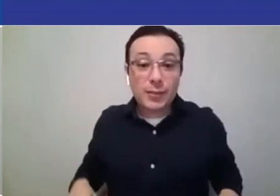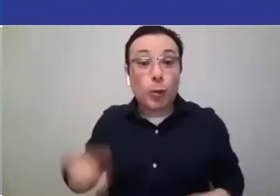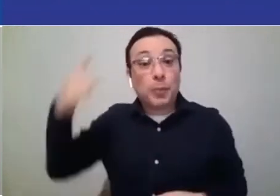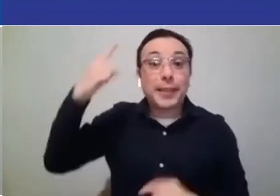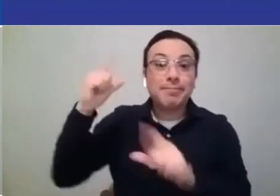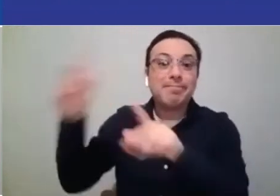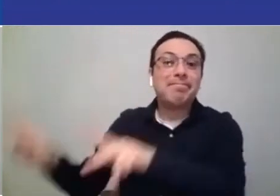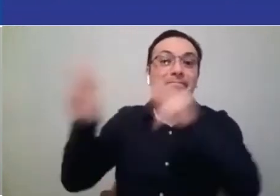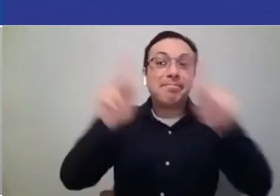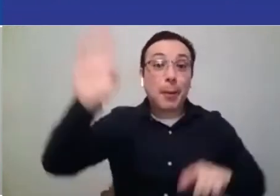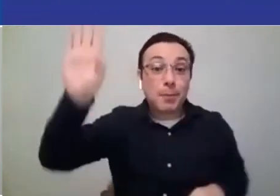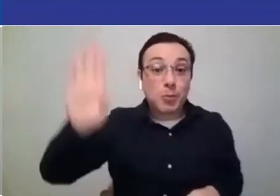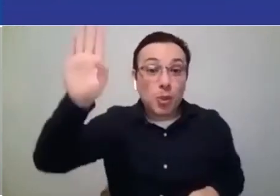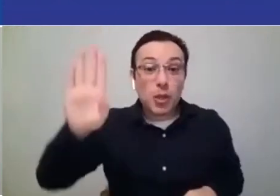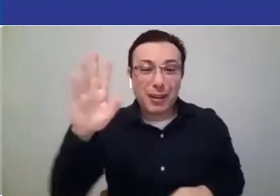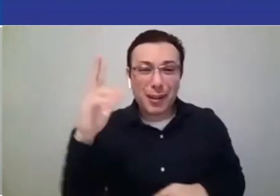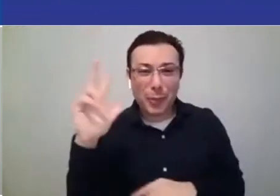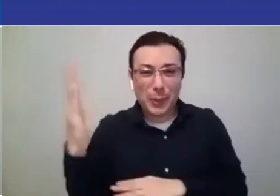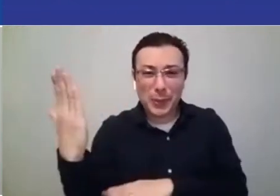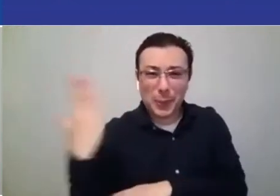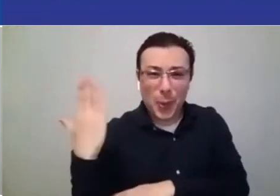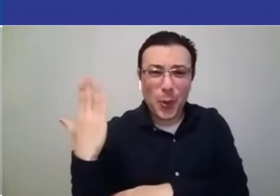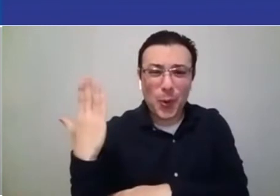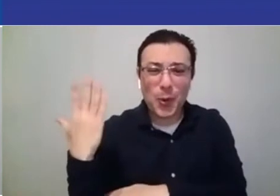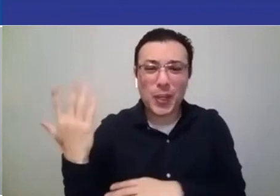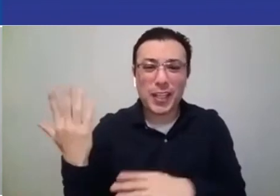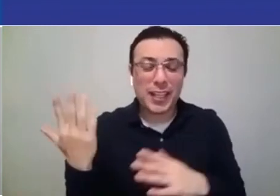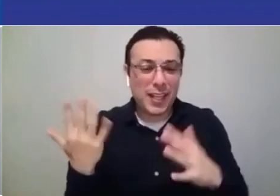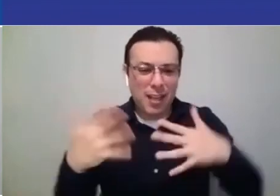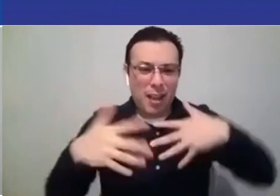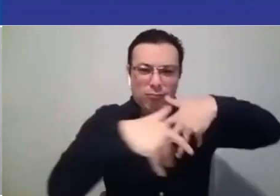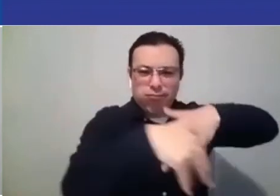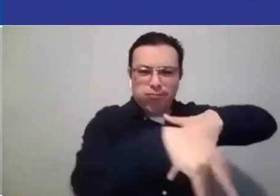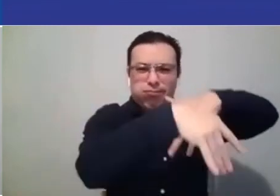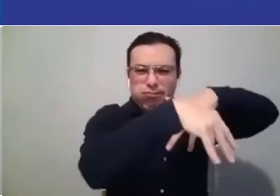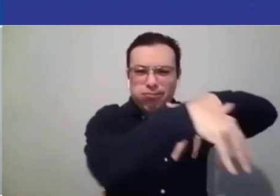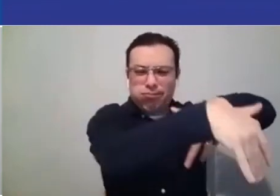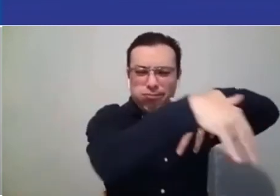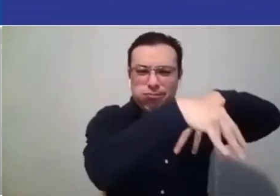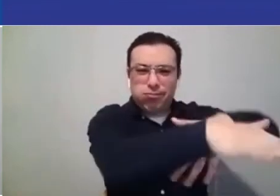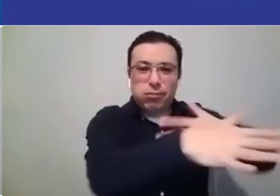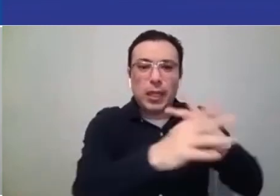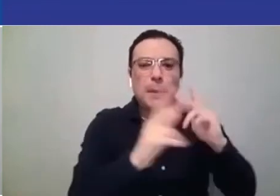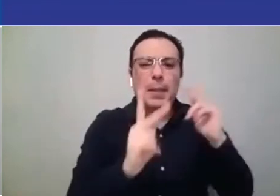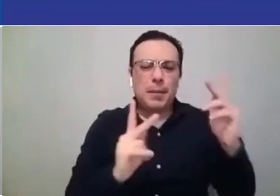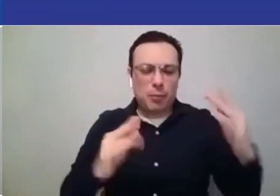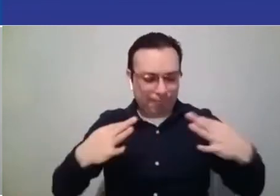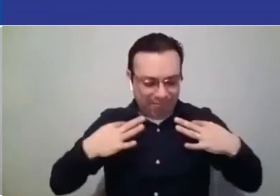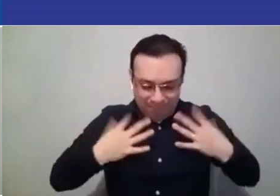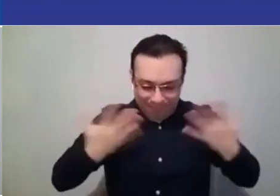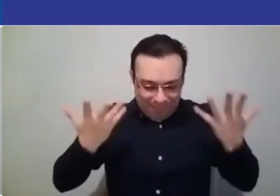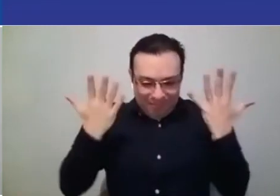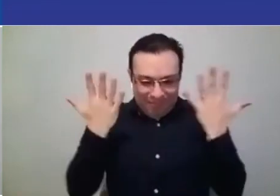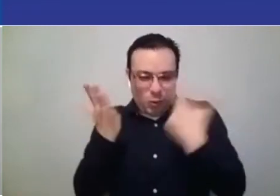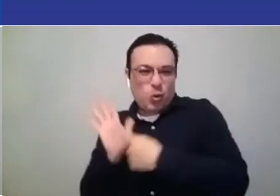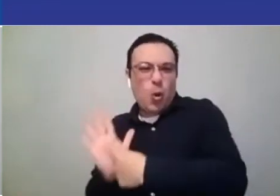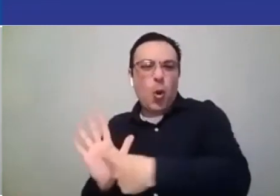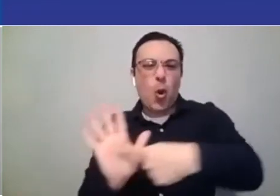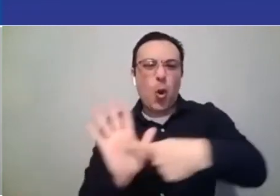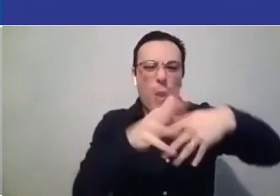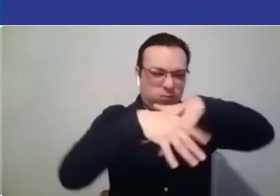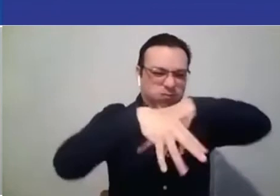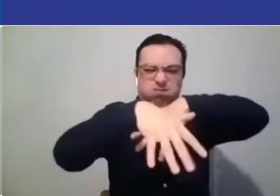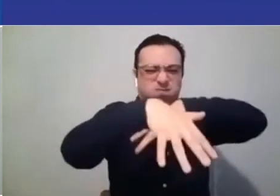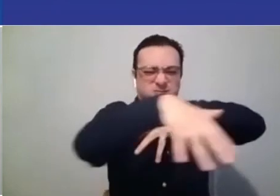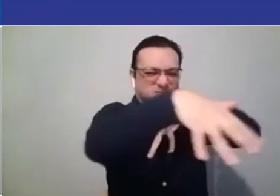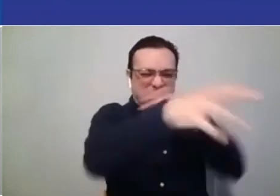a.m. hour of the morning, that whole idea, this fleshly bacchanalia, for